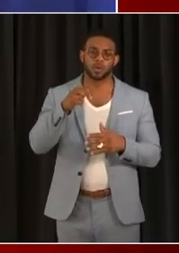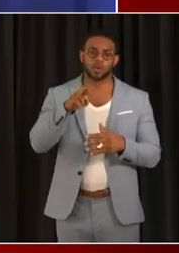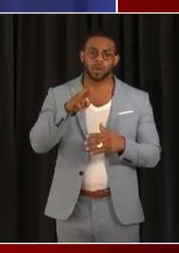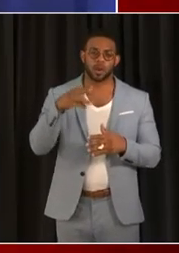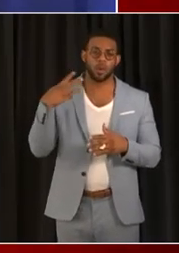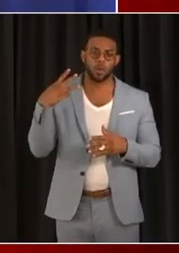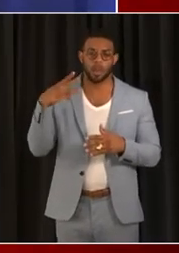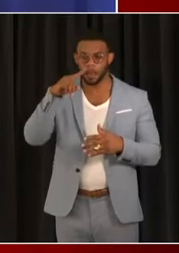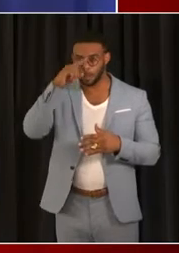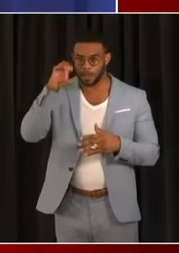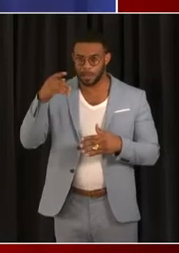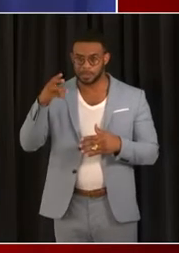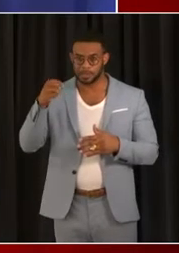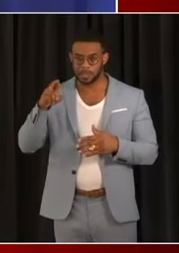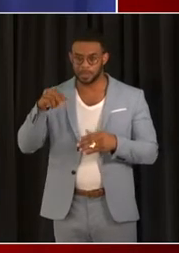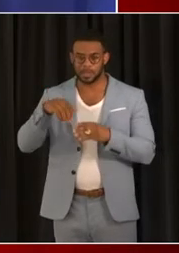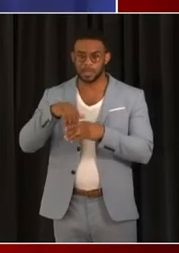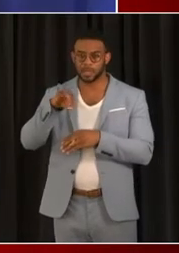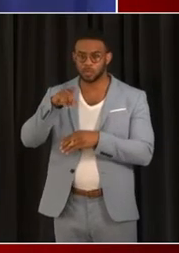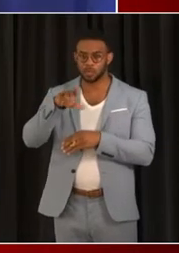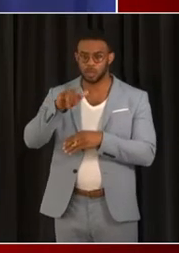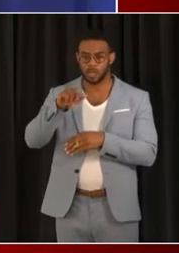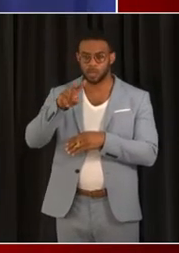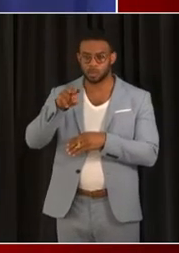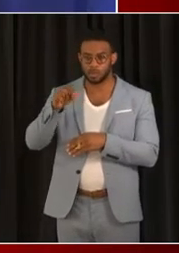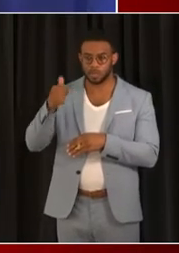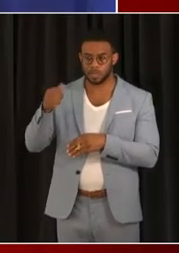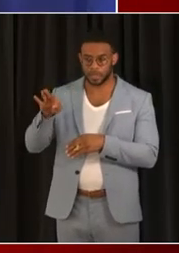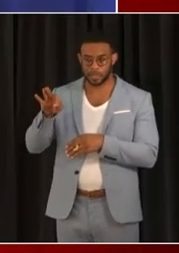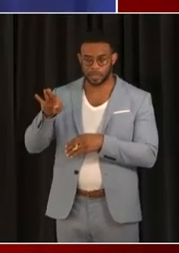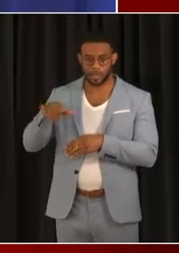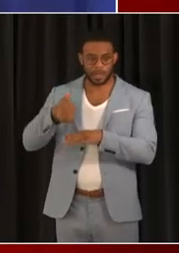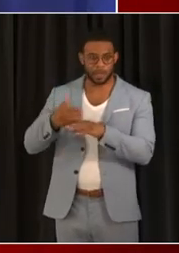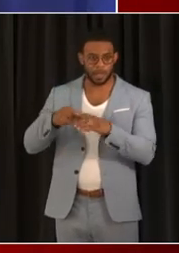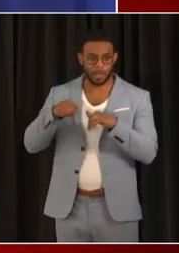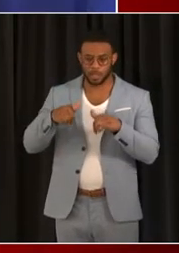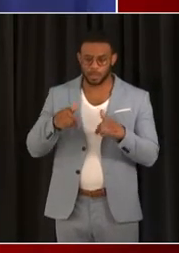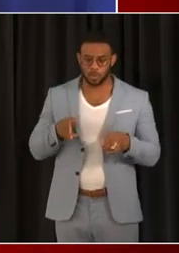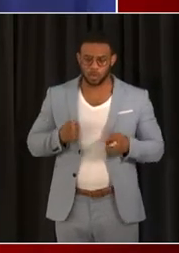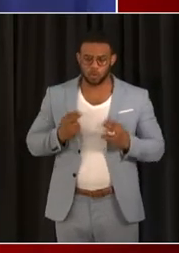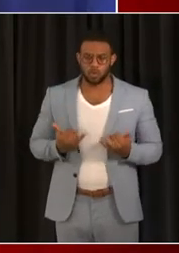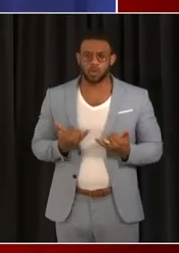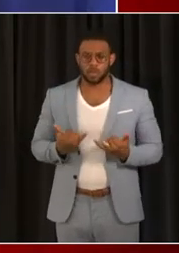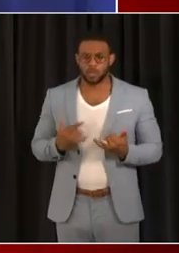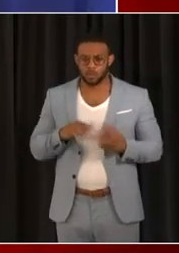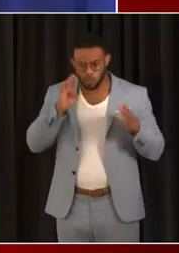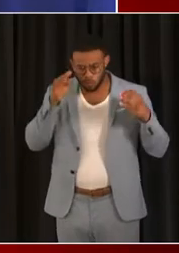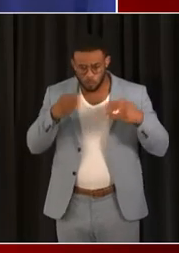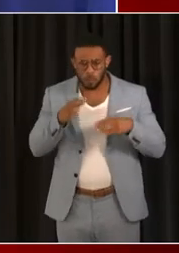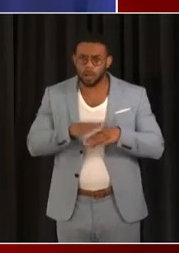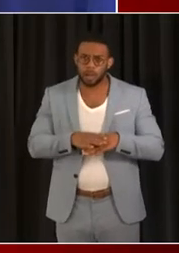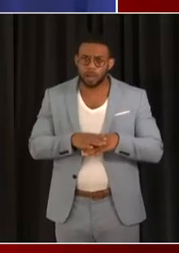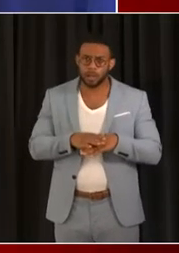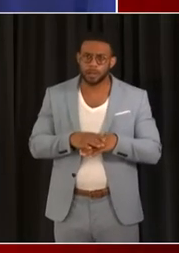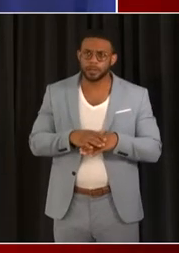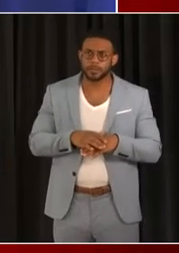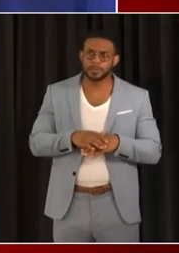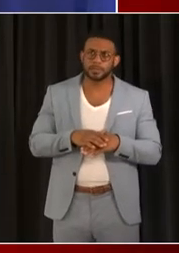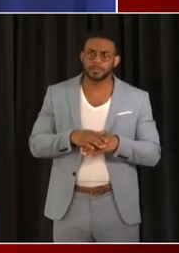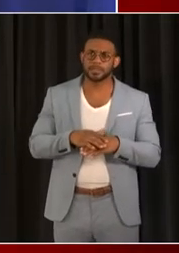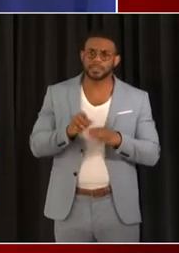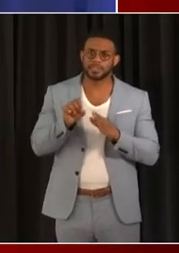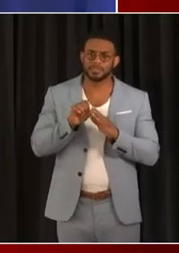Chamber in July of 2019. And really it was born out of this urgency to focus on